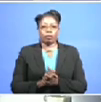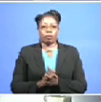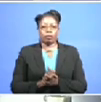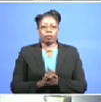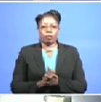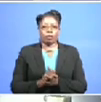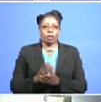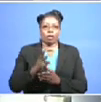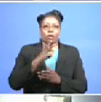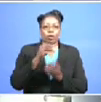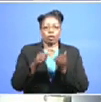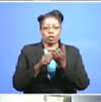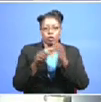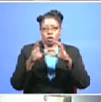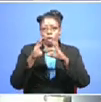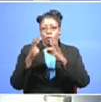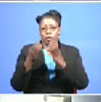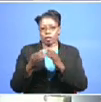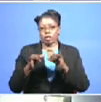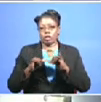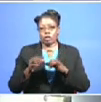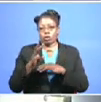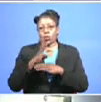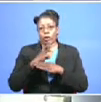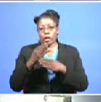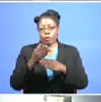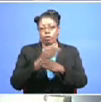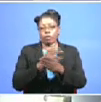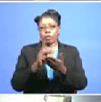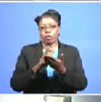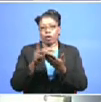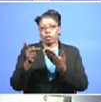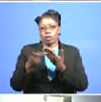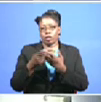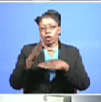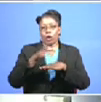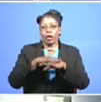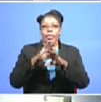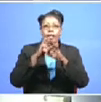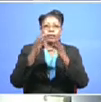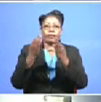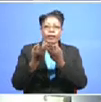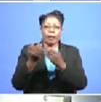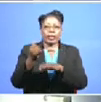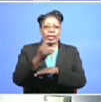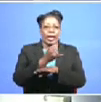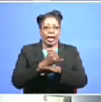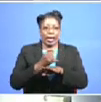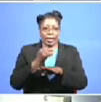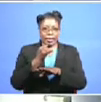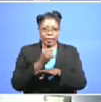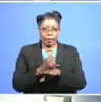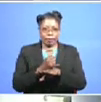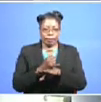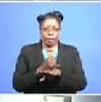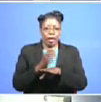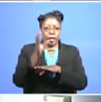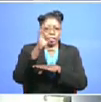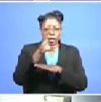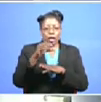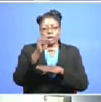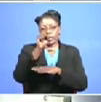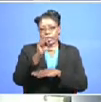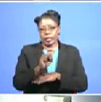The Water and Sewage Corporation continuing its water improvement projects on the Family Islands. This time, site inspections were carried out in